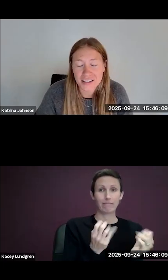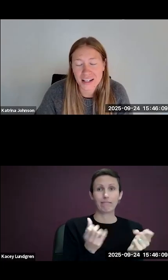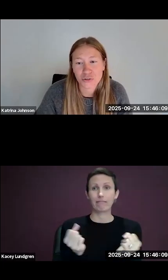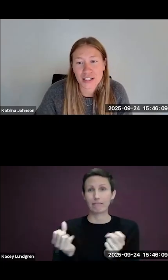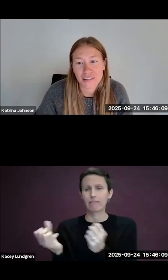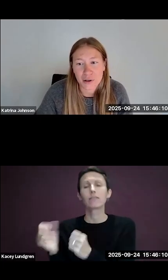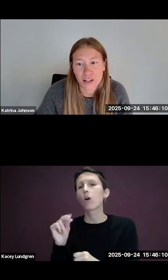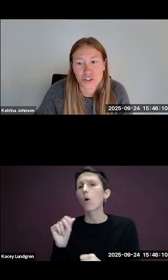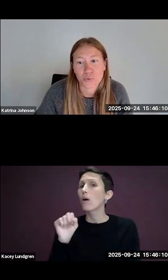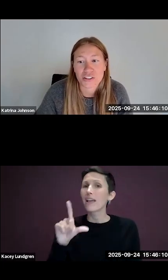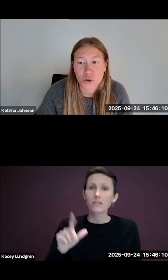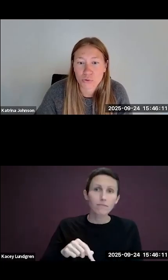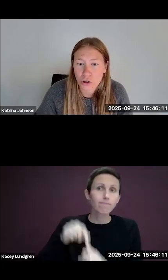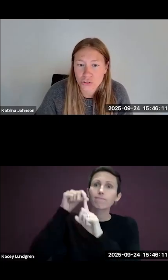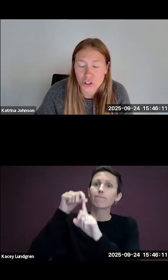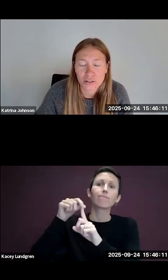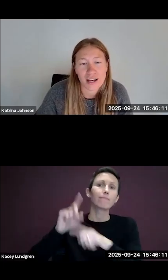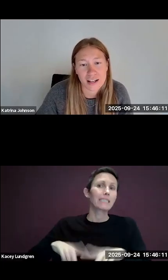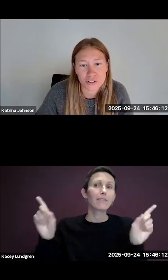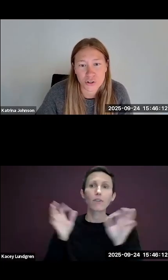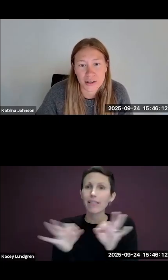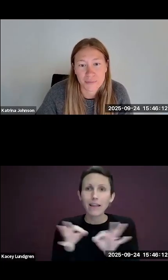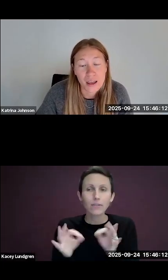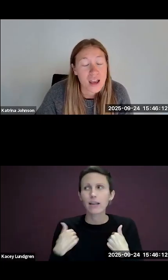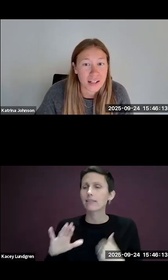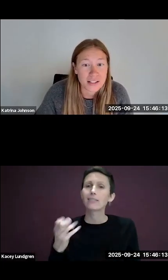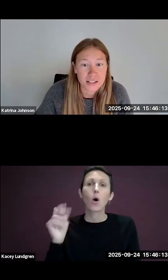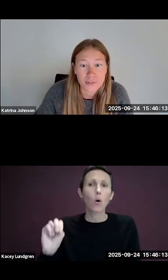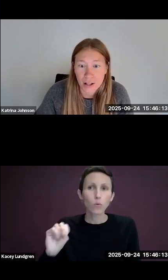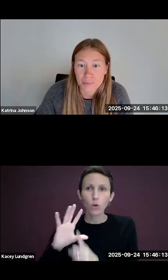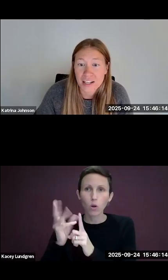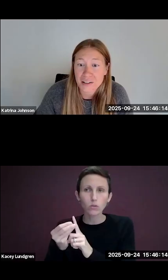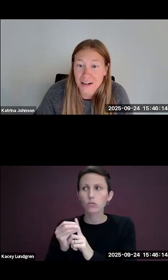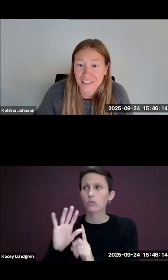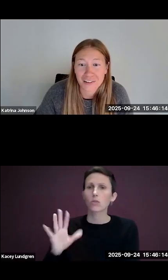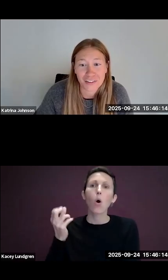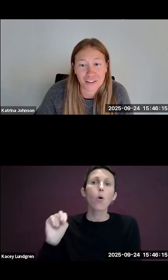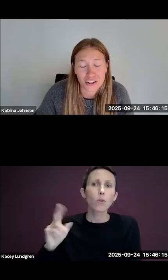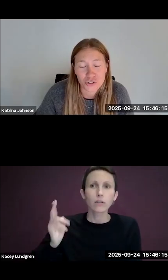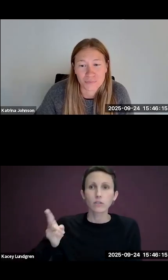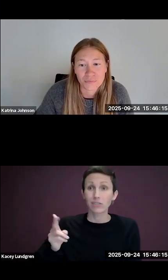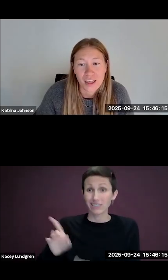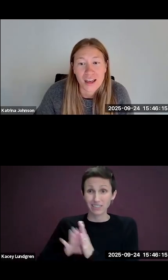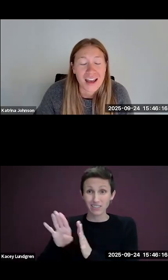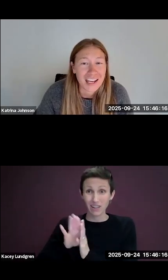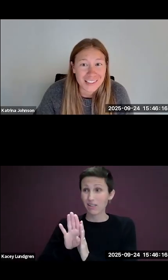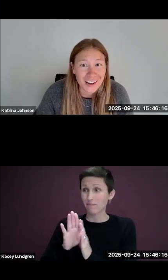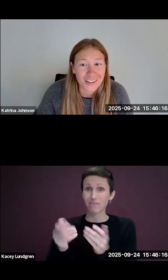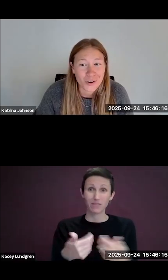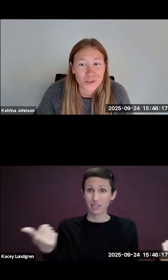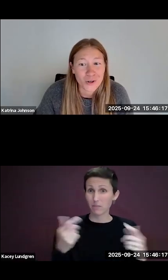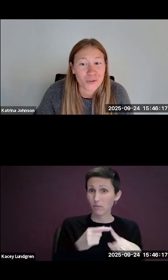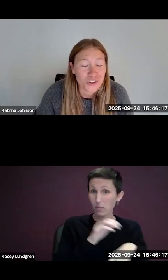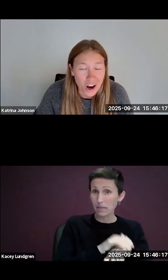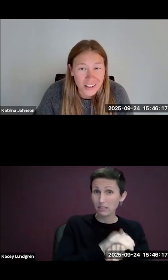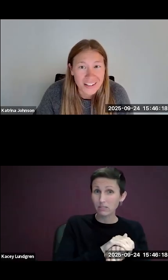a distinct and unique language with its own culture and history, and it developed independently of English. ASL